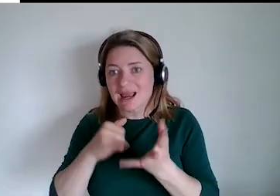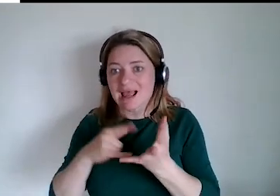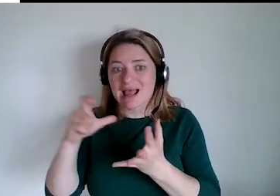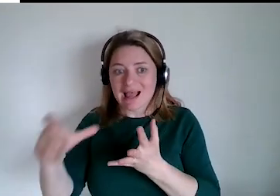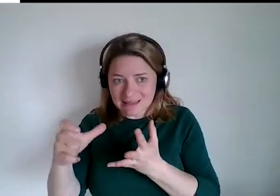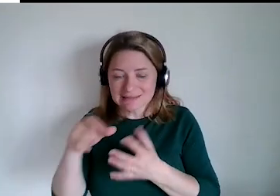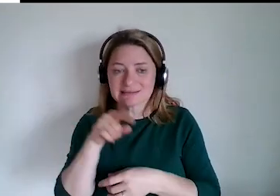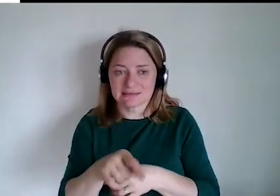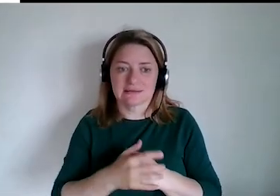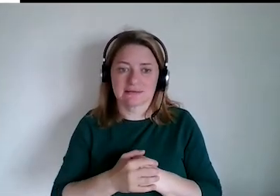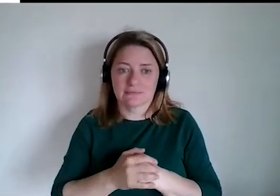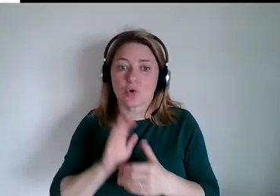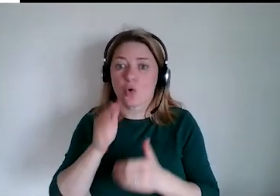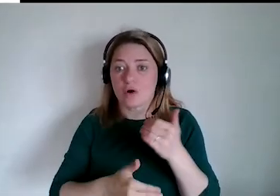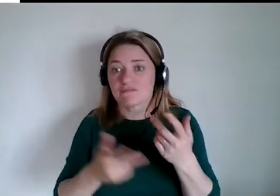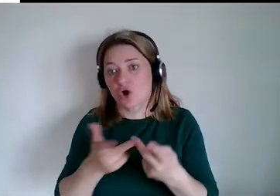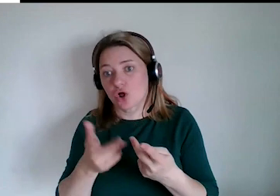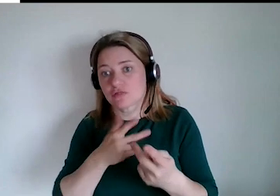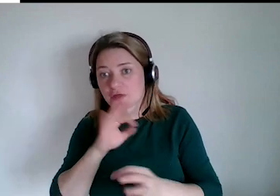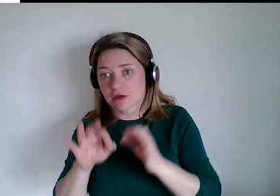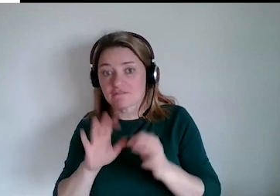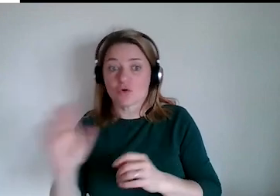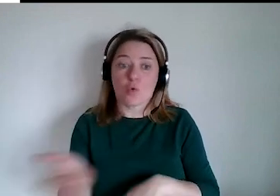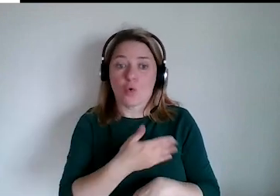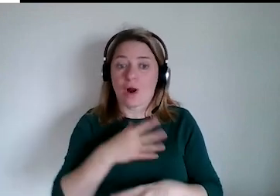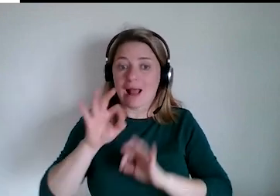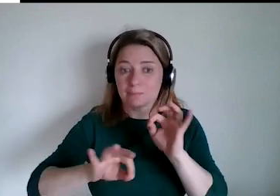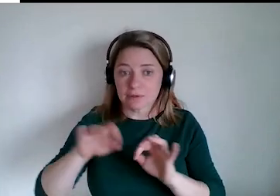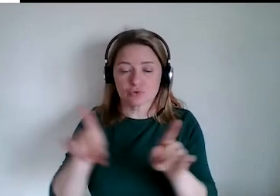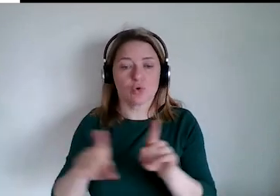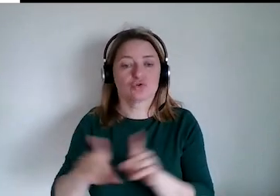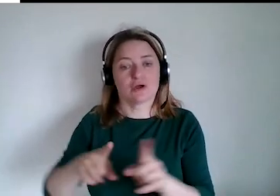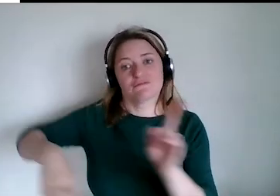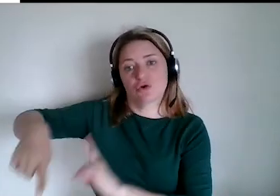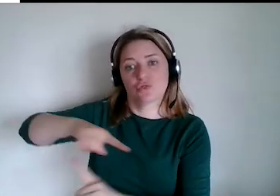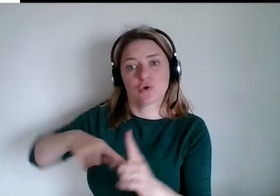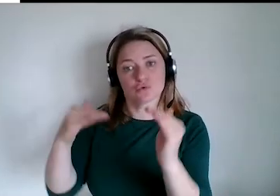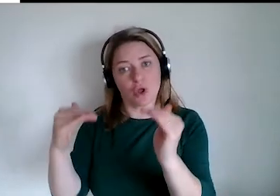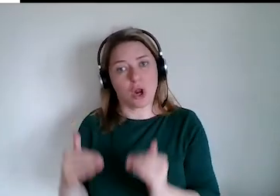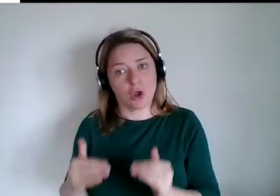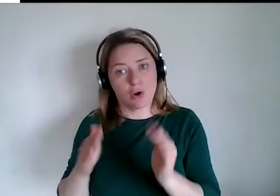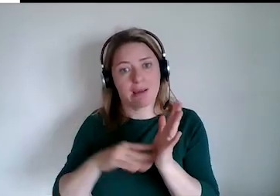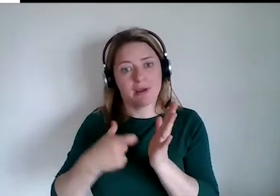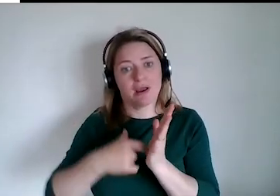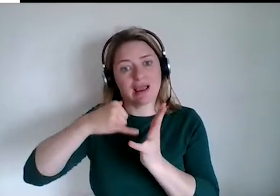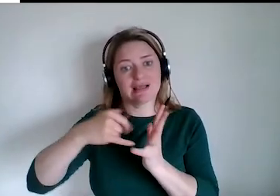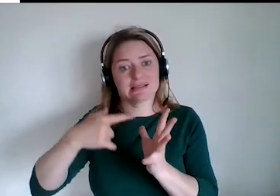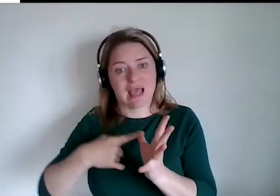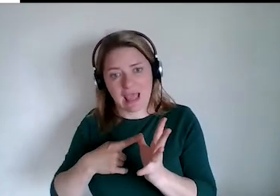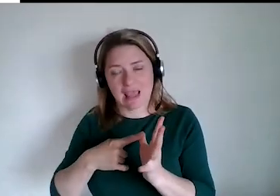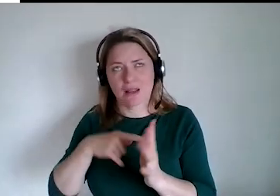the other selection assessments used for both all applicants and also those who scored low on the MSRA, the